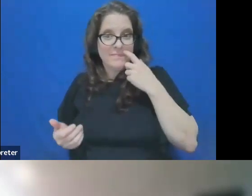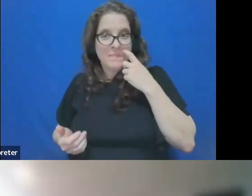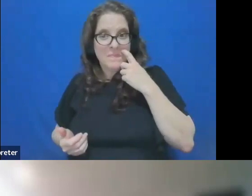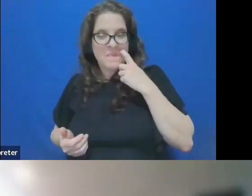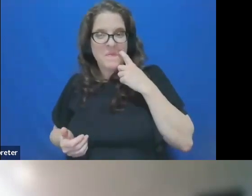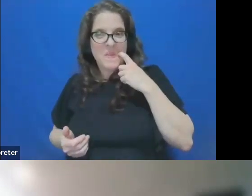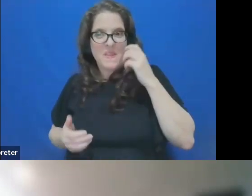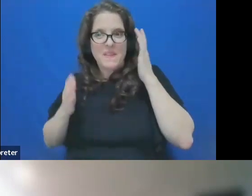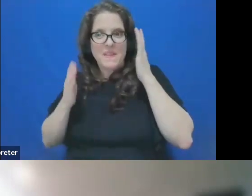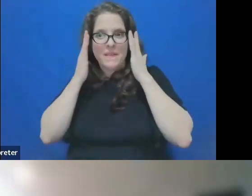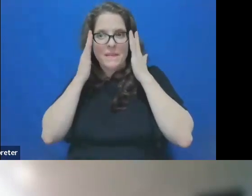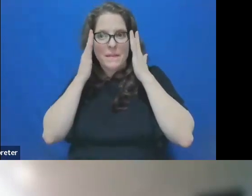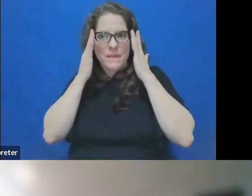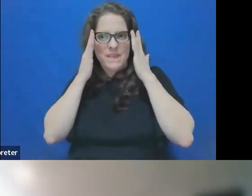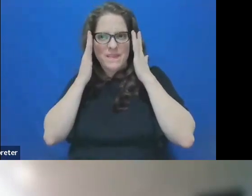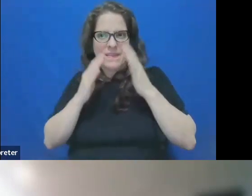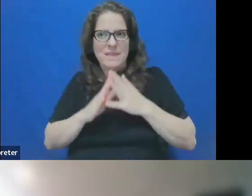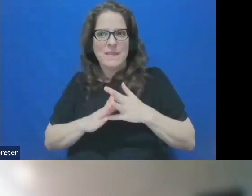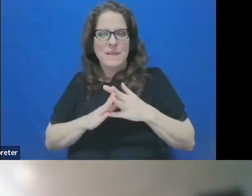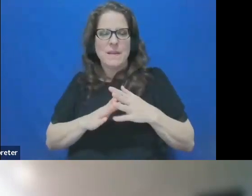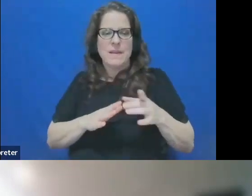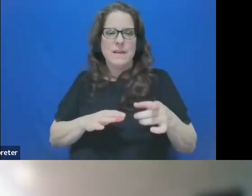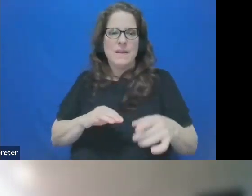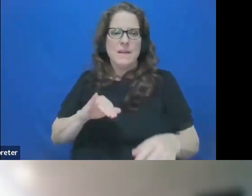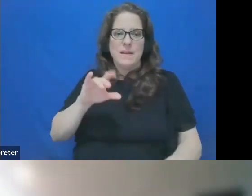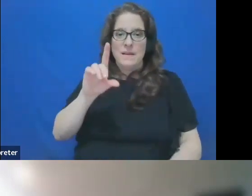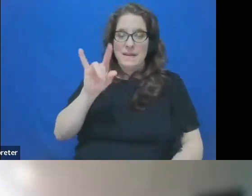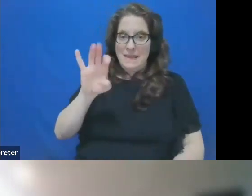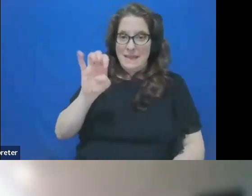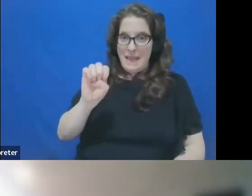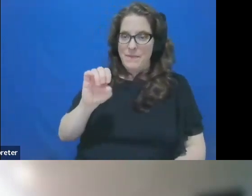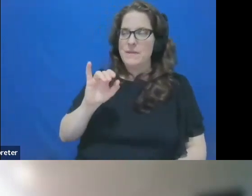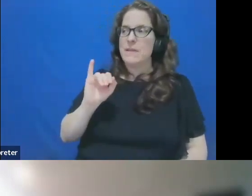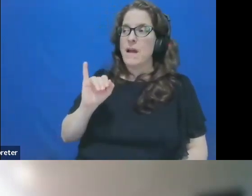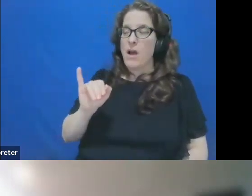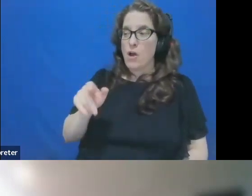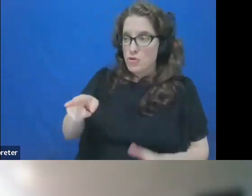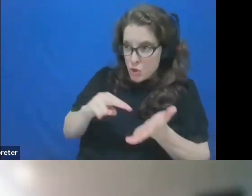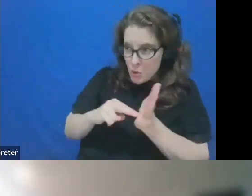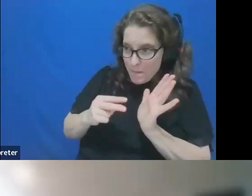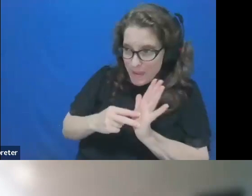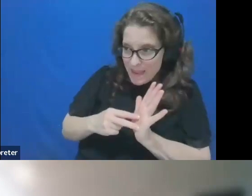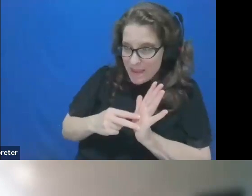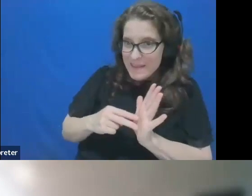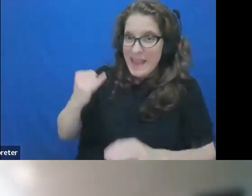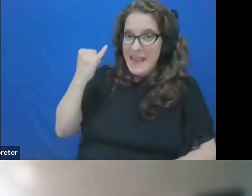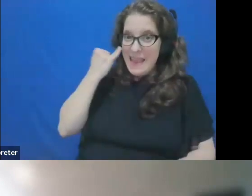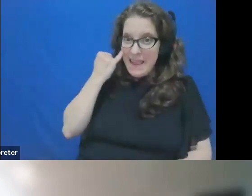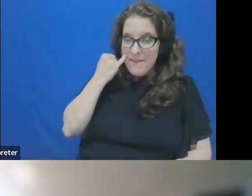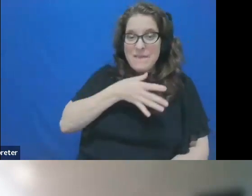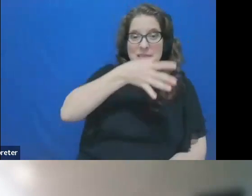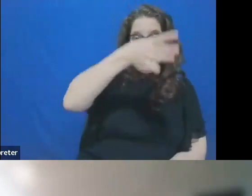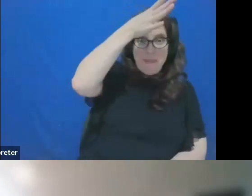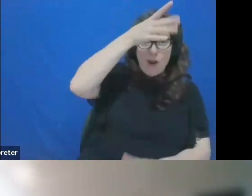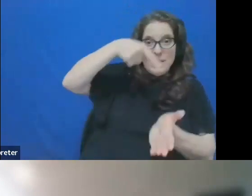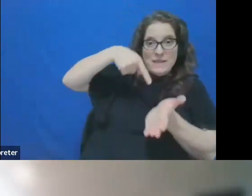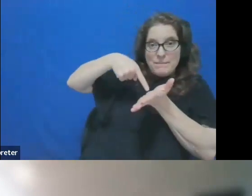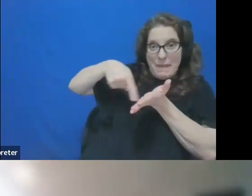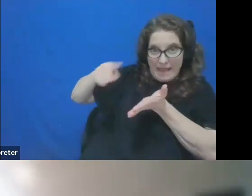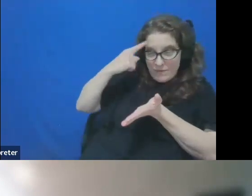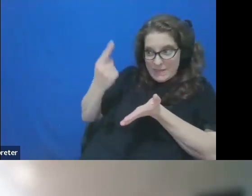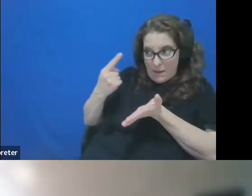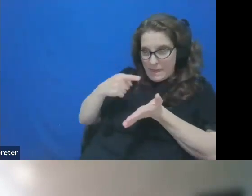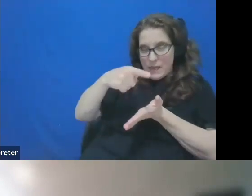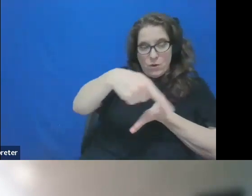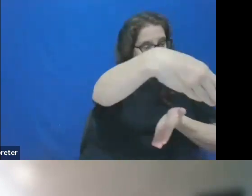I don't think so. You mean to reimburse them for an expense that they paid on behalf of the beneficiary? I